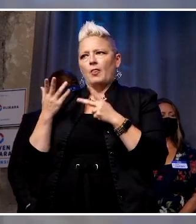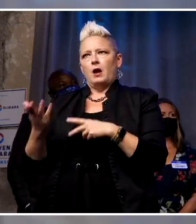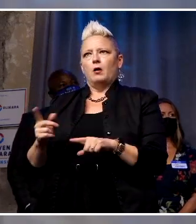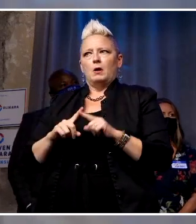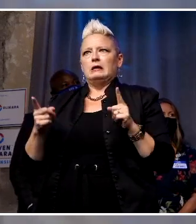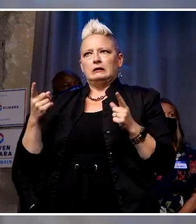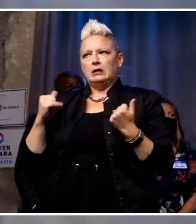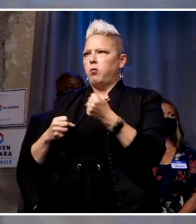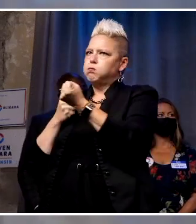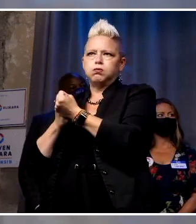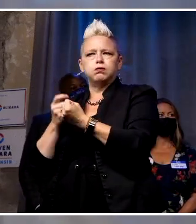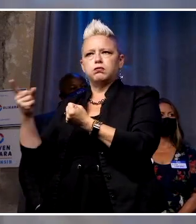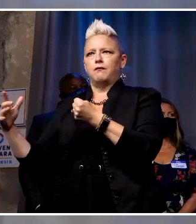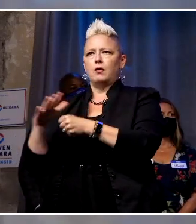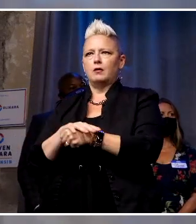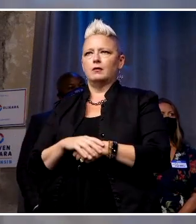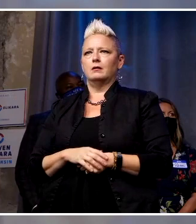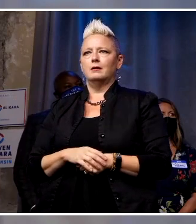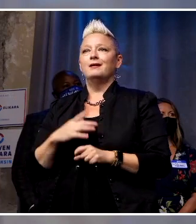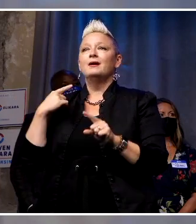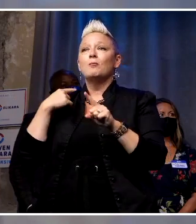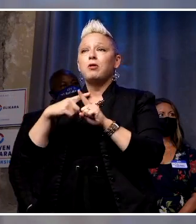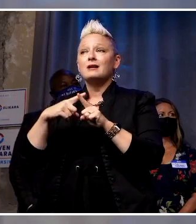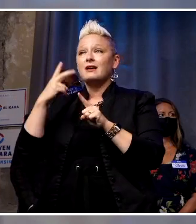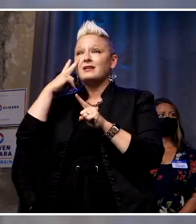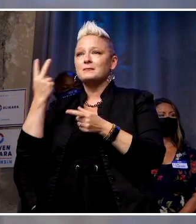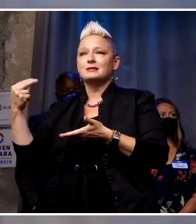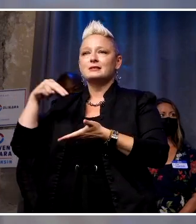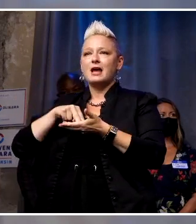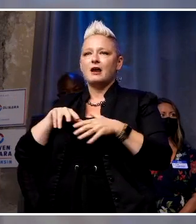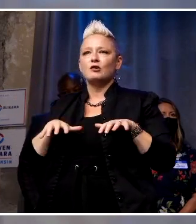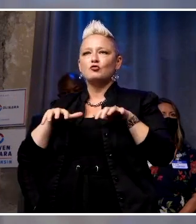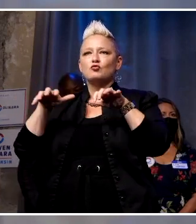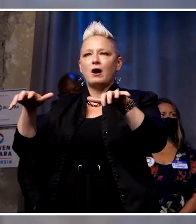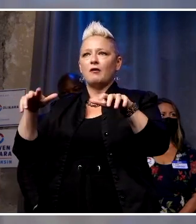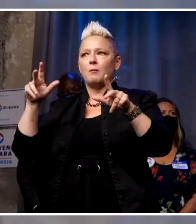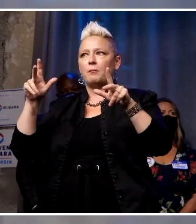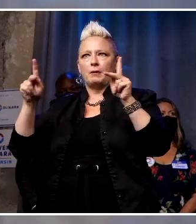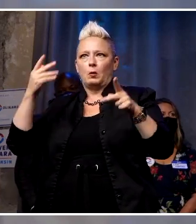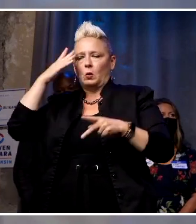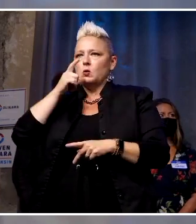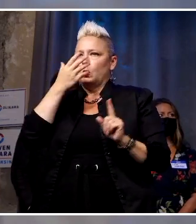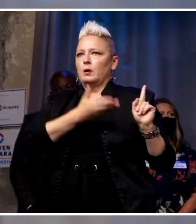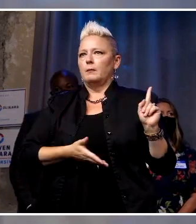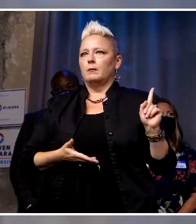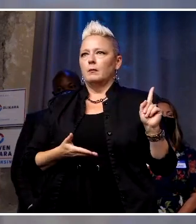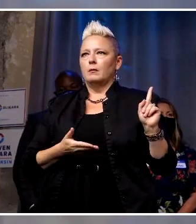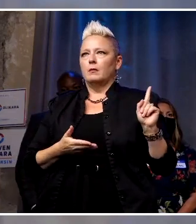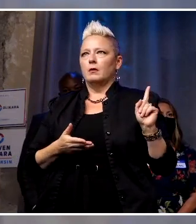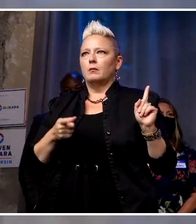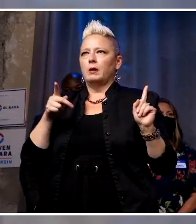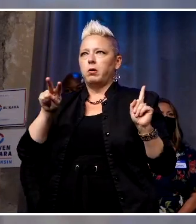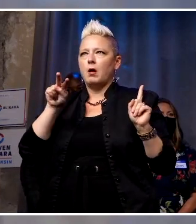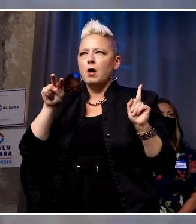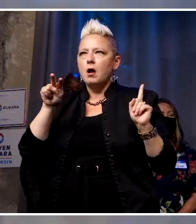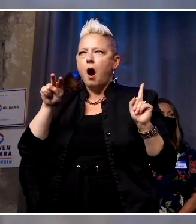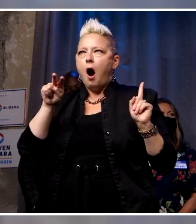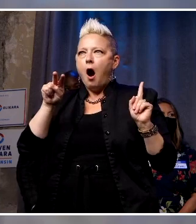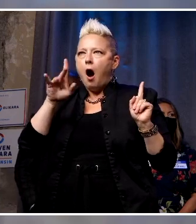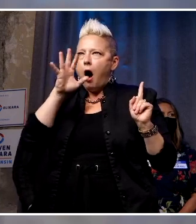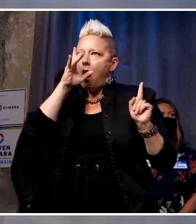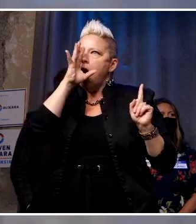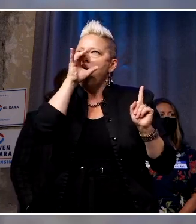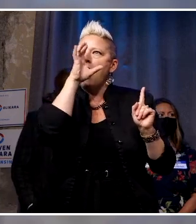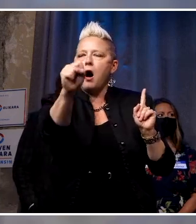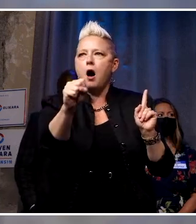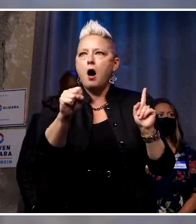importantly, step before a crowd of strangers as an unknown and leave them excited at the thought that they